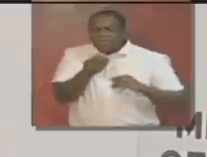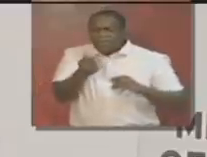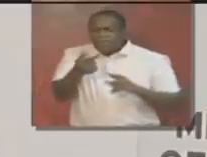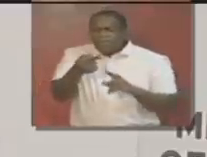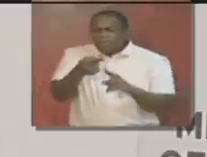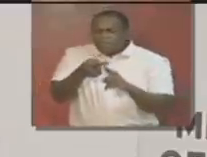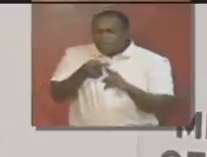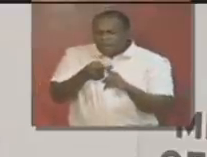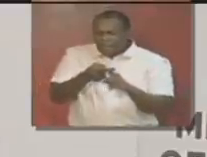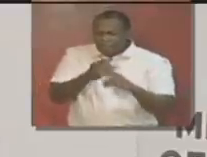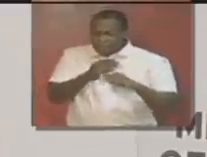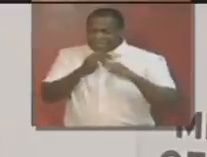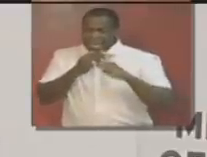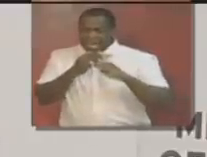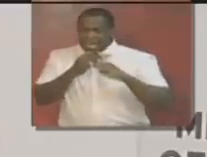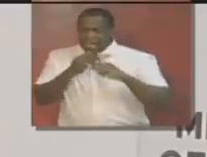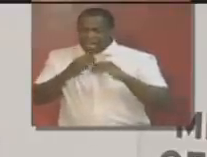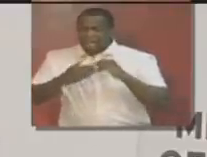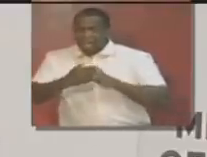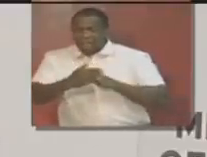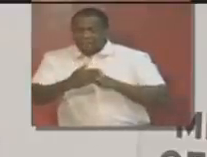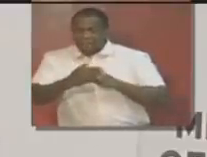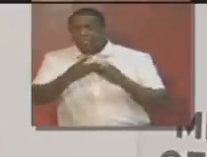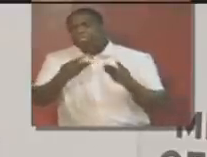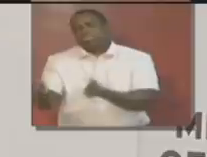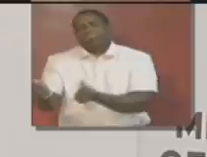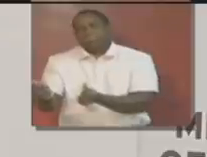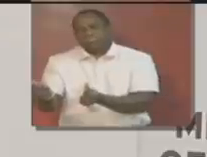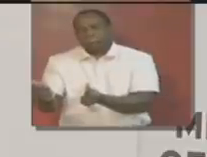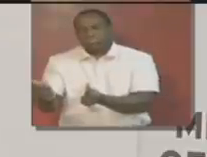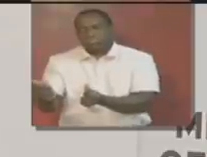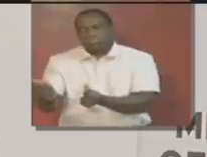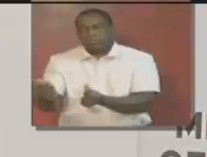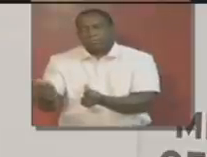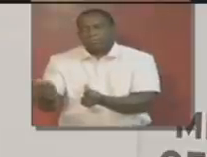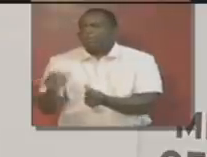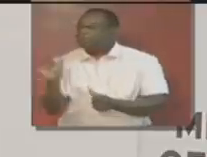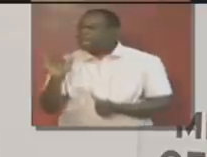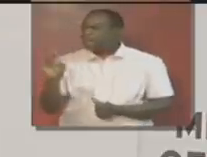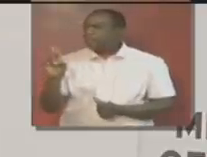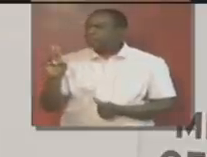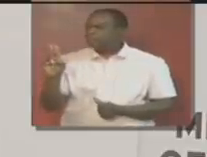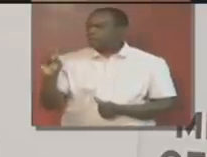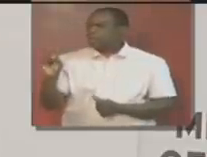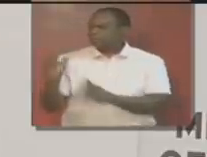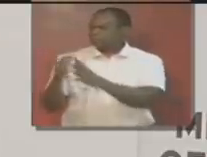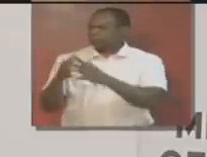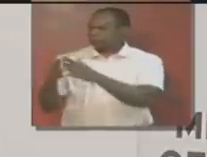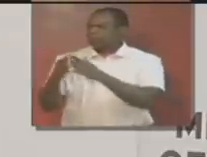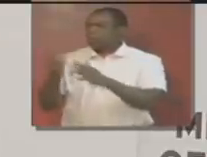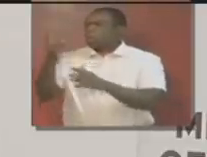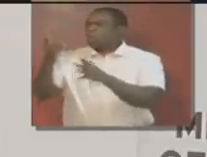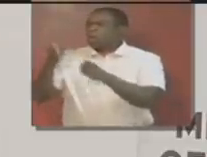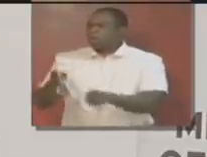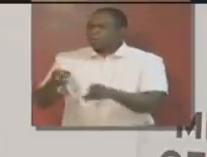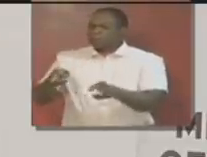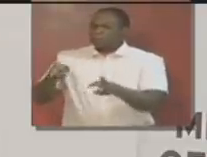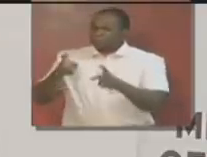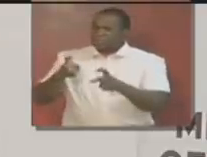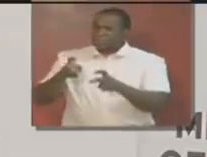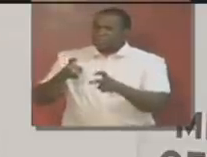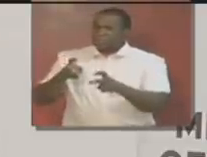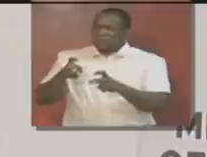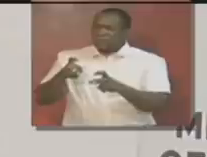fact I think there have been a few cases in US where there was a person who got the COVID vaccine,